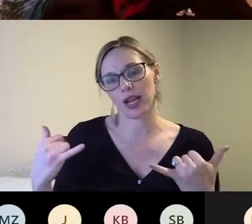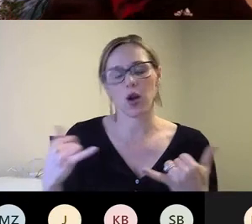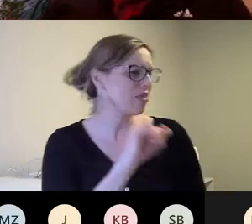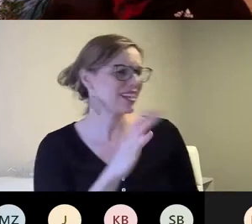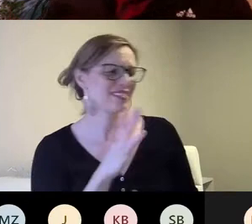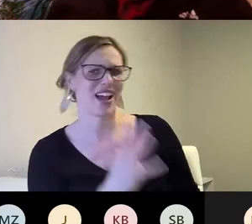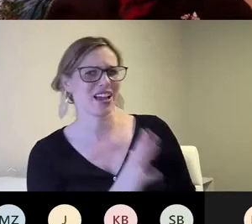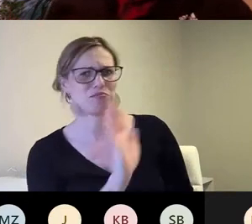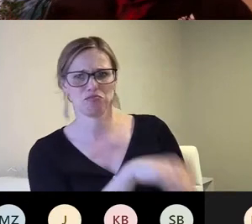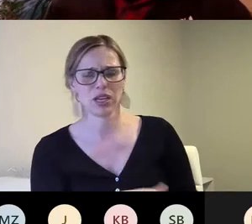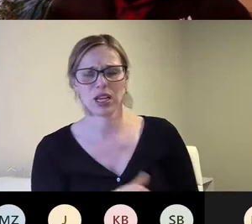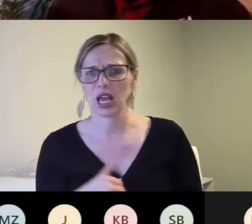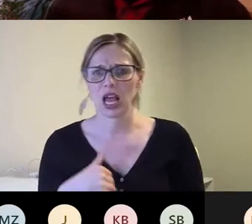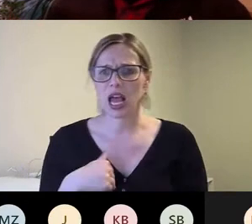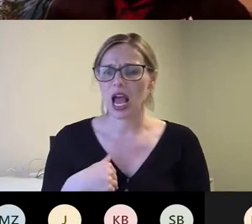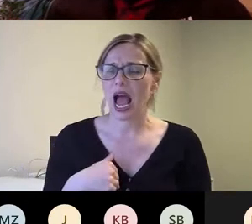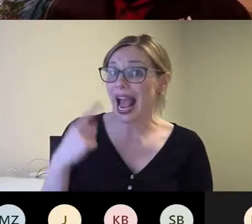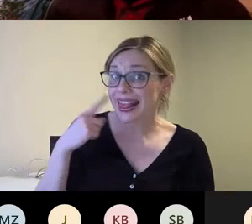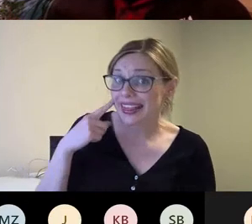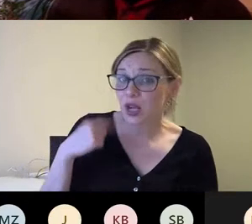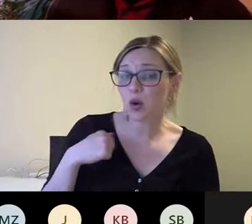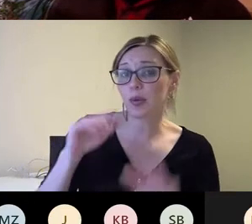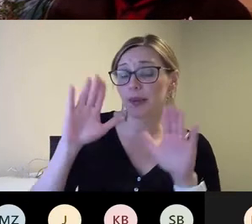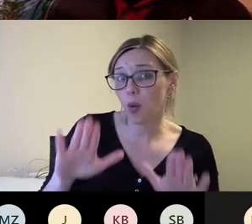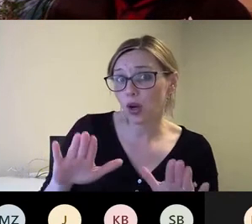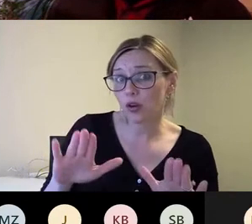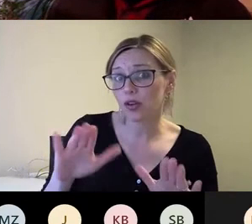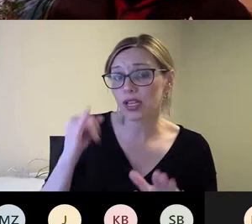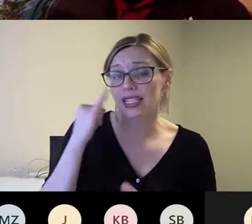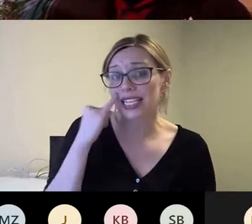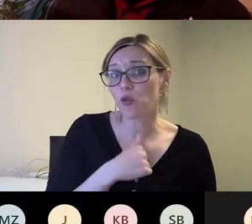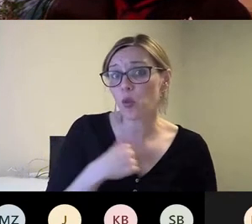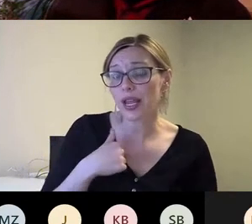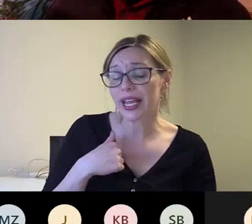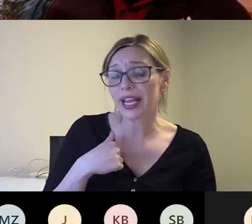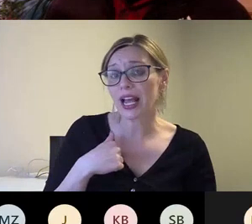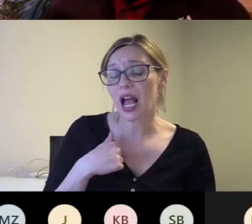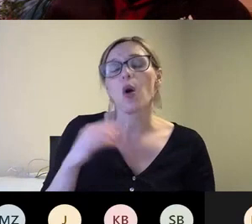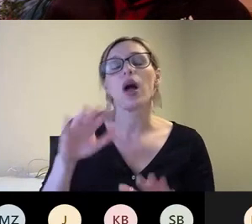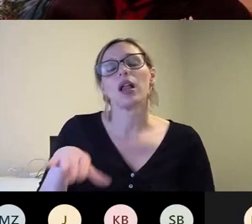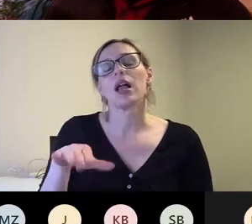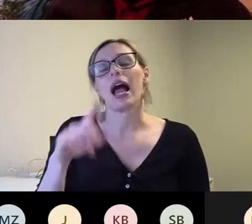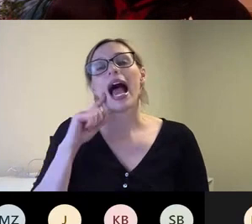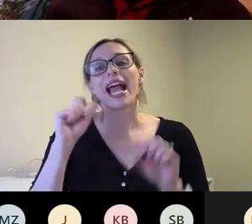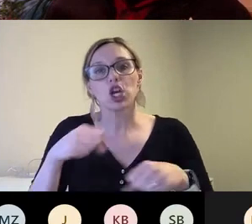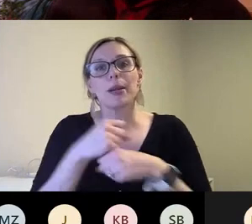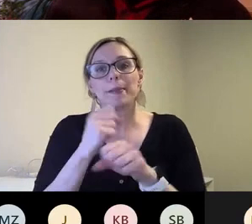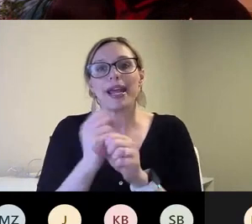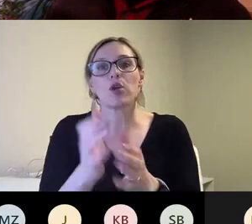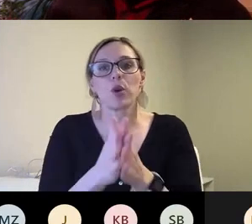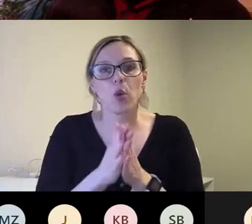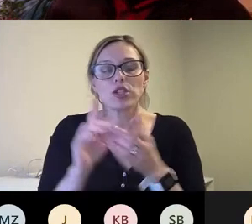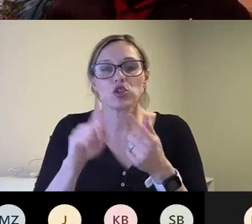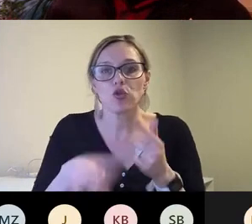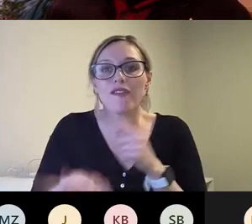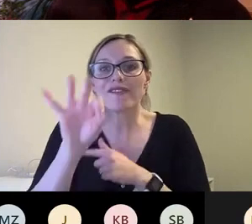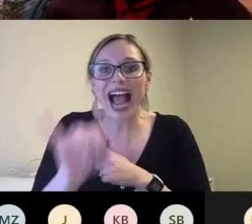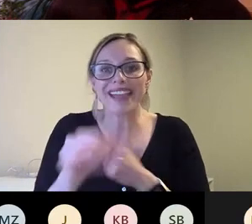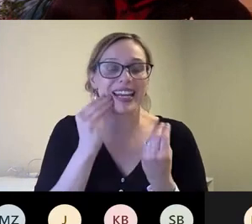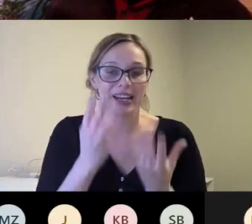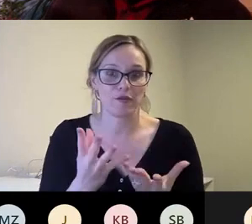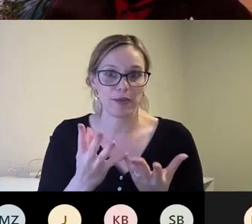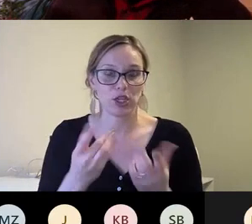follow. I think what would be great is if we can I can make it a request to find that information and share it